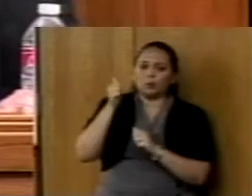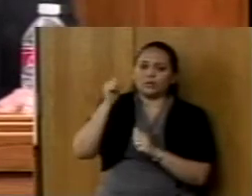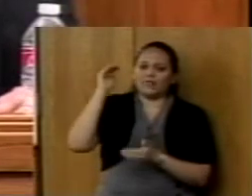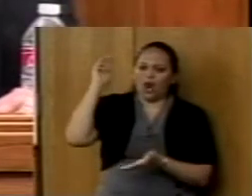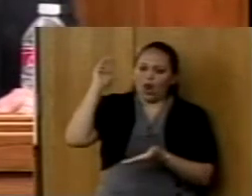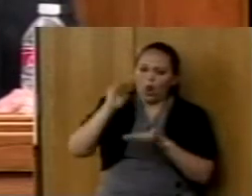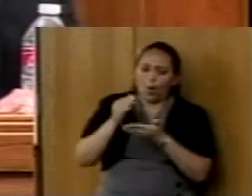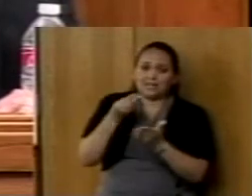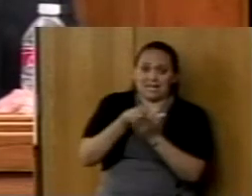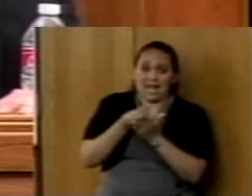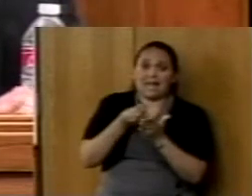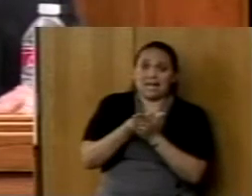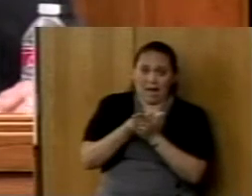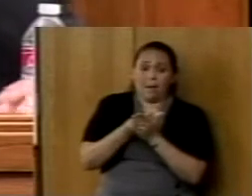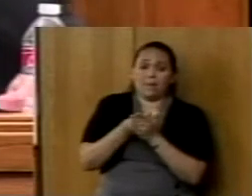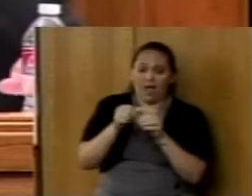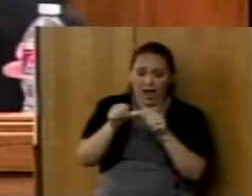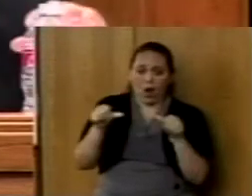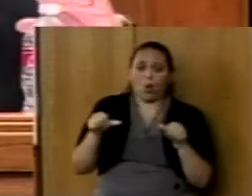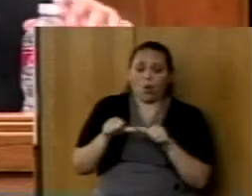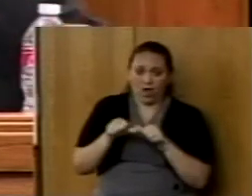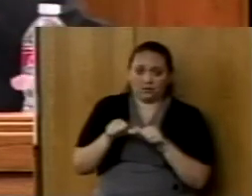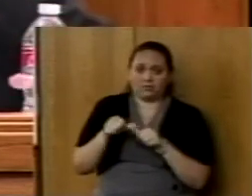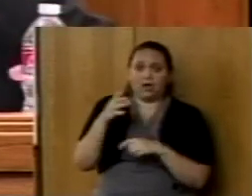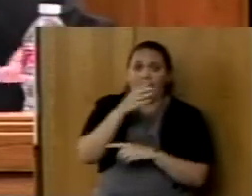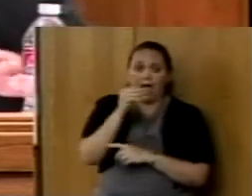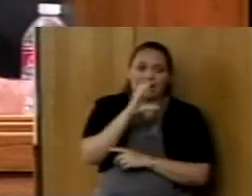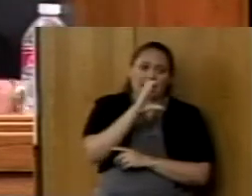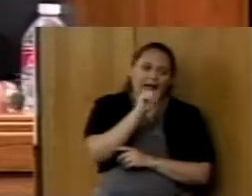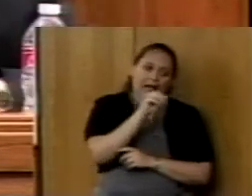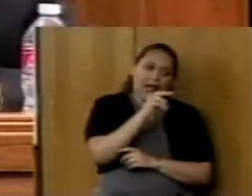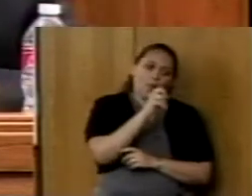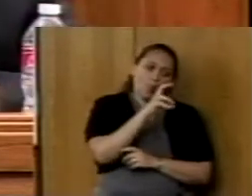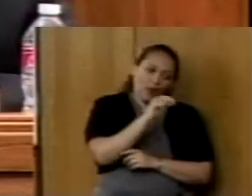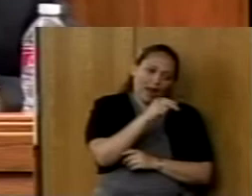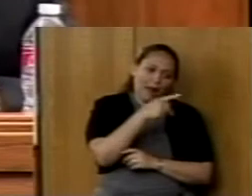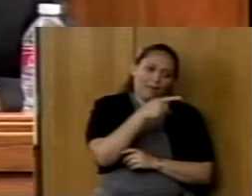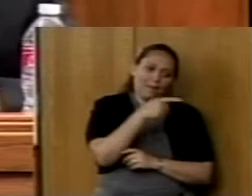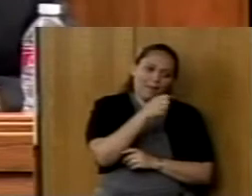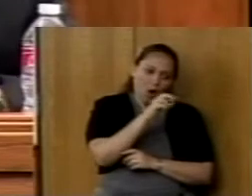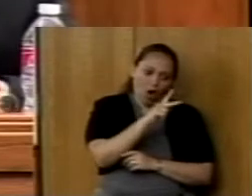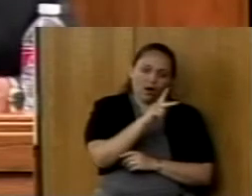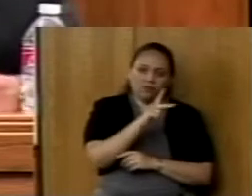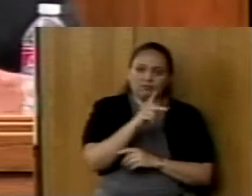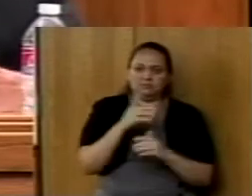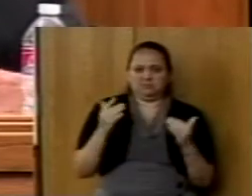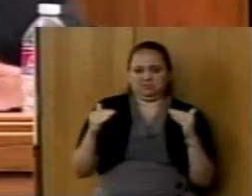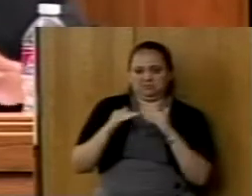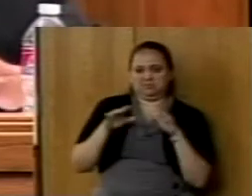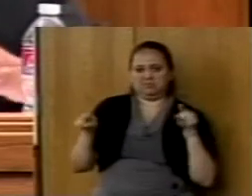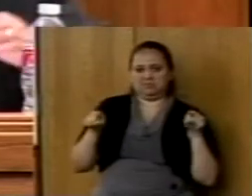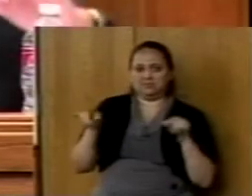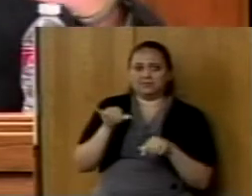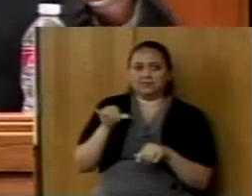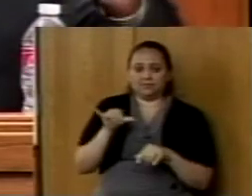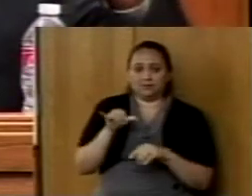in Brownsville. So I'm so glad. Cameron Park. And Cameron, well, just parallel with Cameron Park. Yes, sir. If some of you have visited the area in